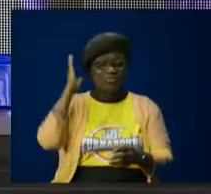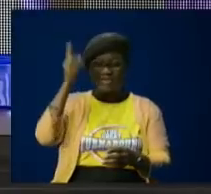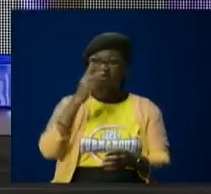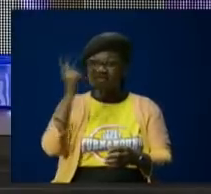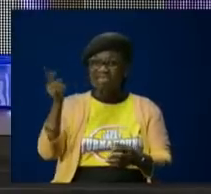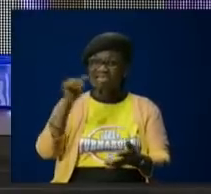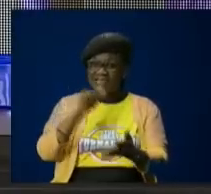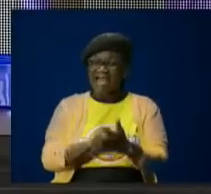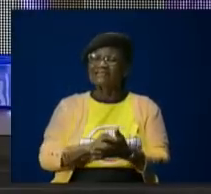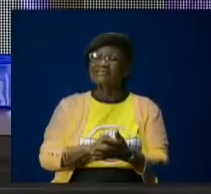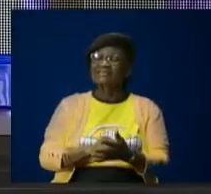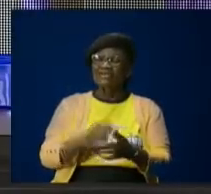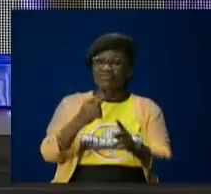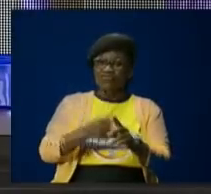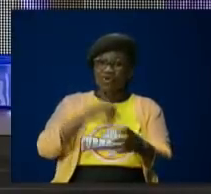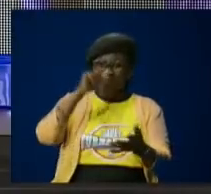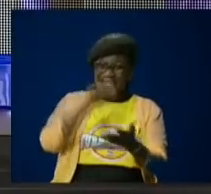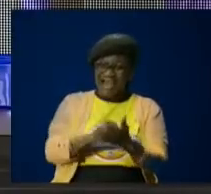troubled Daniel.